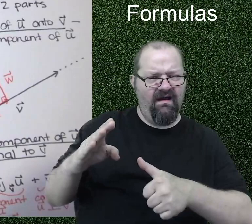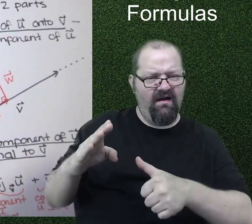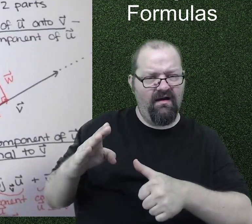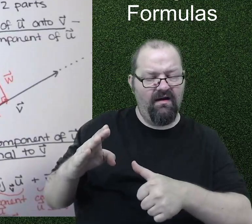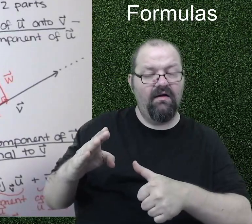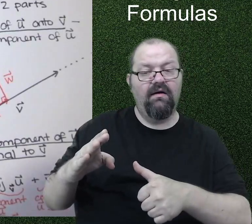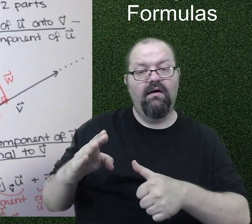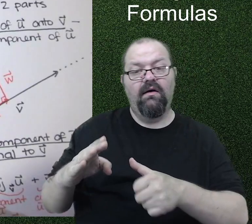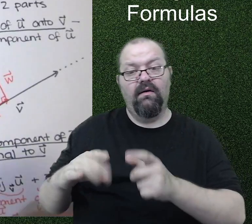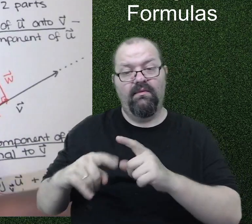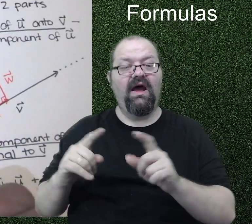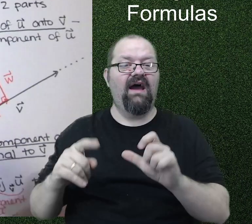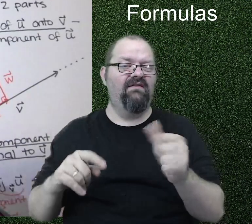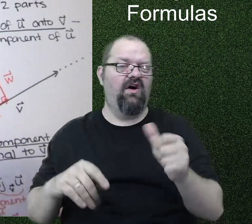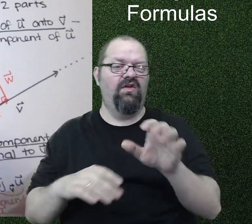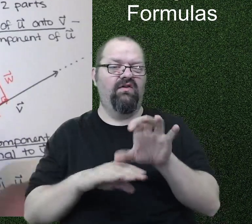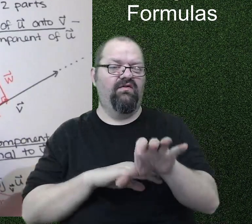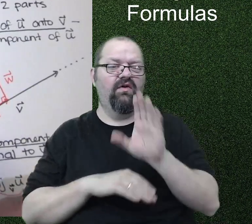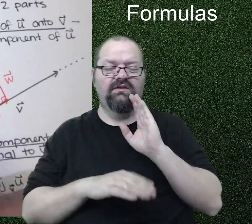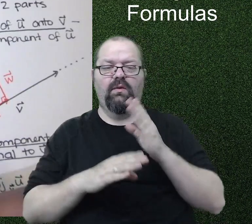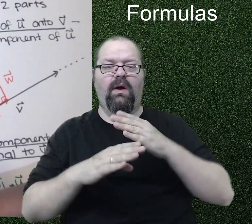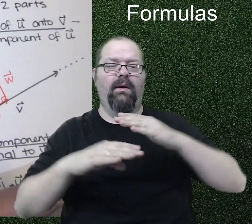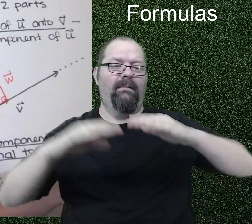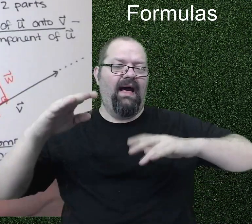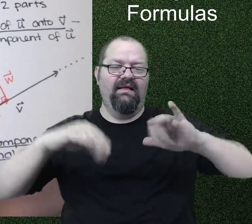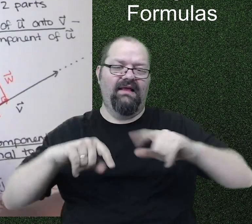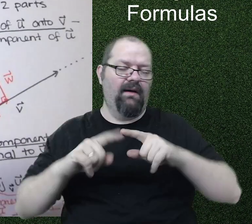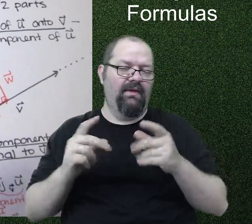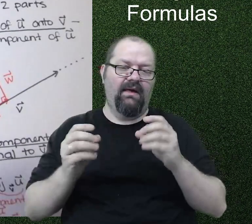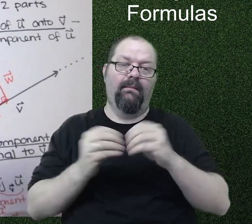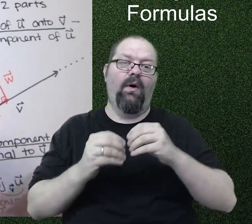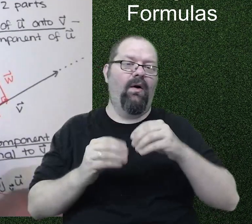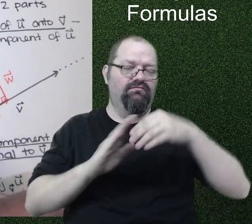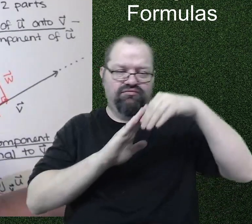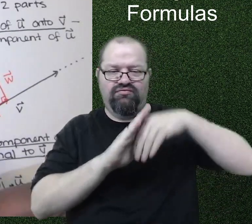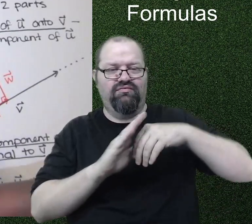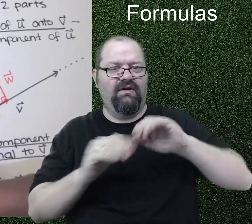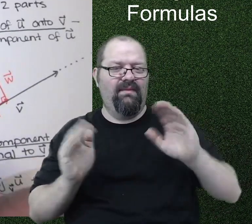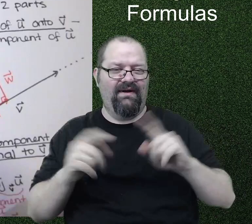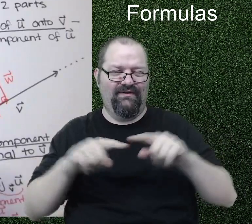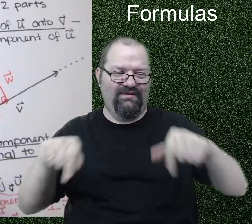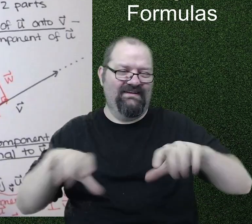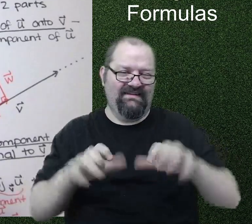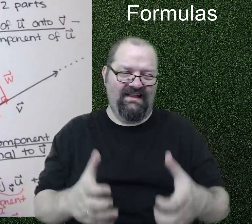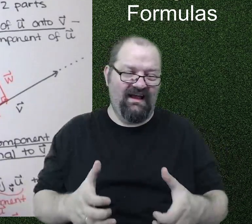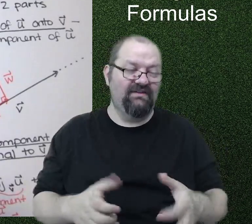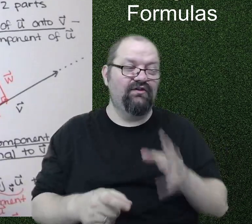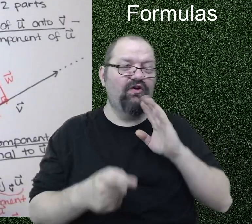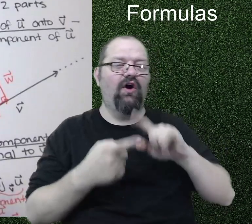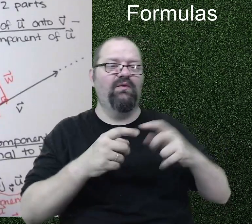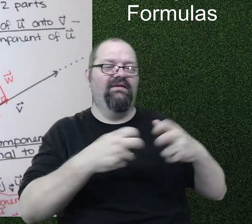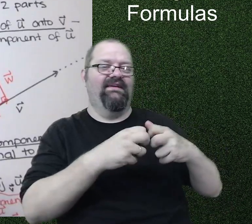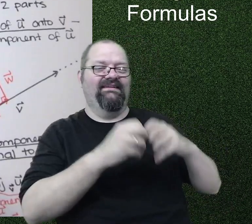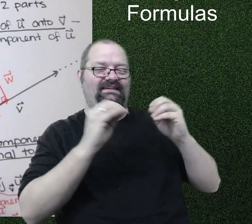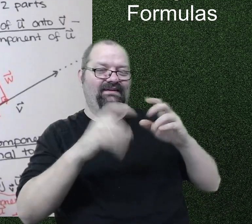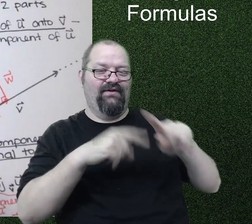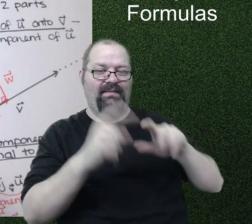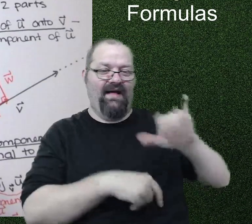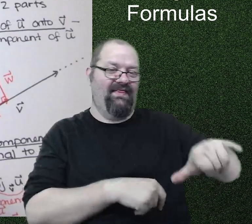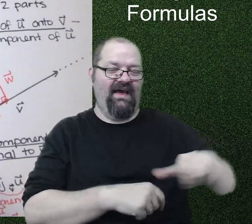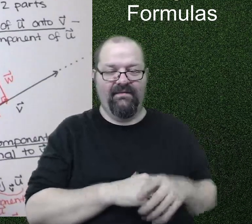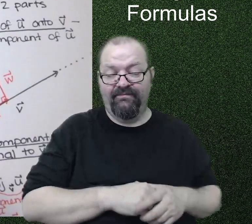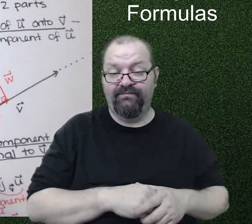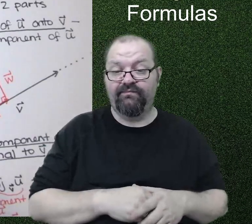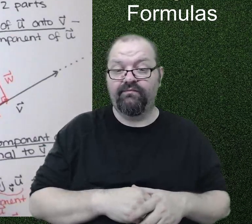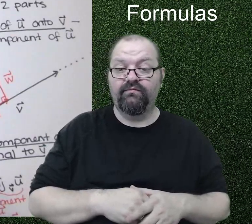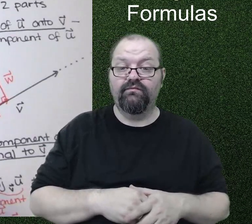that's balancing that. But that's beyond the scope of this class. Talk to your physics teachers about the normal force. All we want to